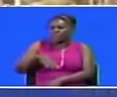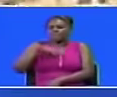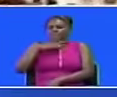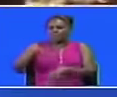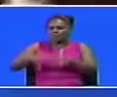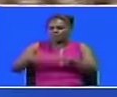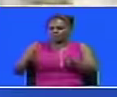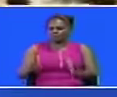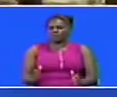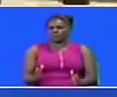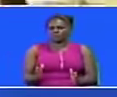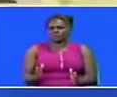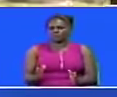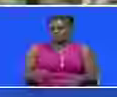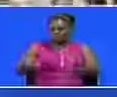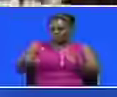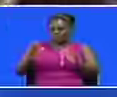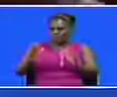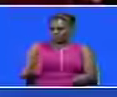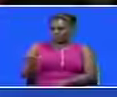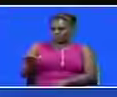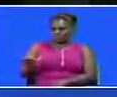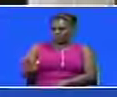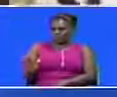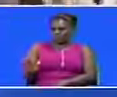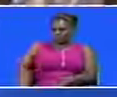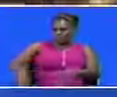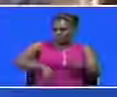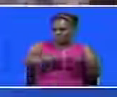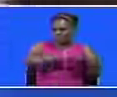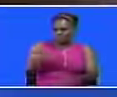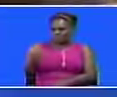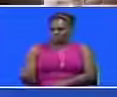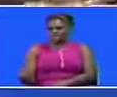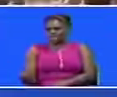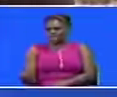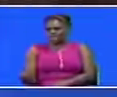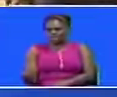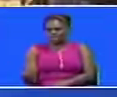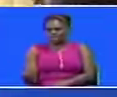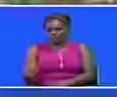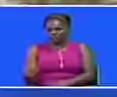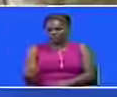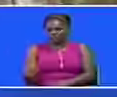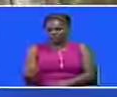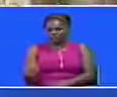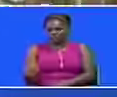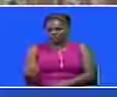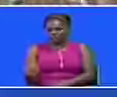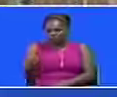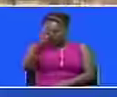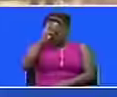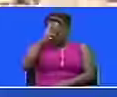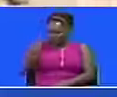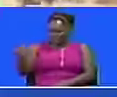operator. According to them, the boda-boda operator is alleged to have knocked down a child in front of the AP camp, prompting the officers nearby